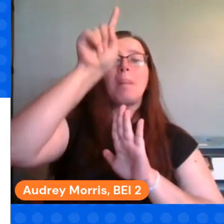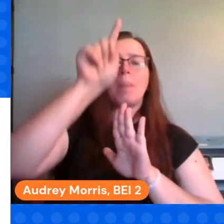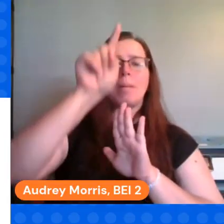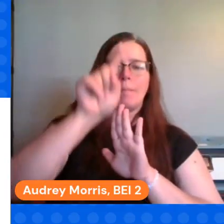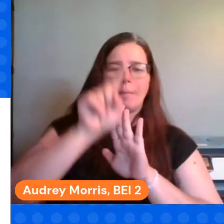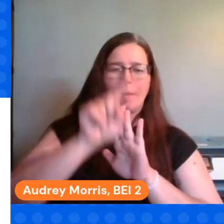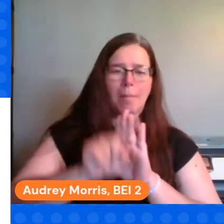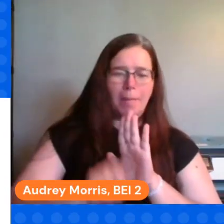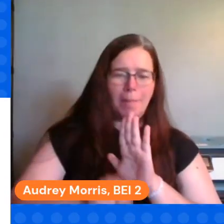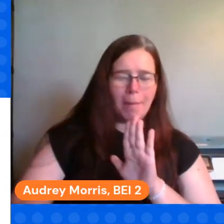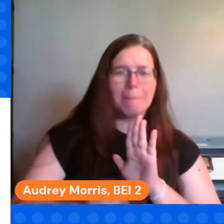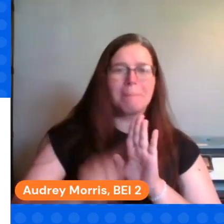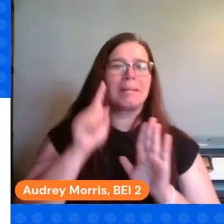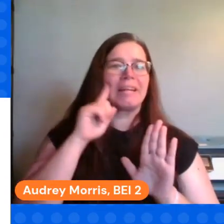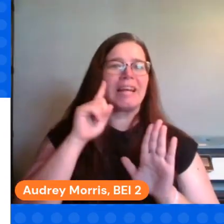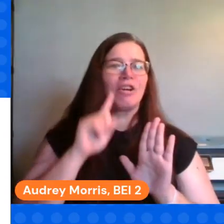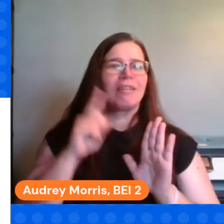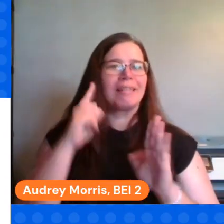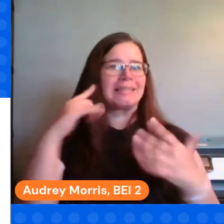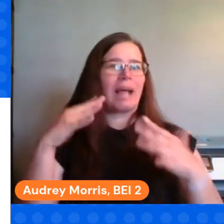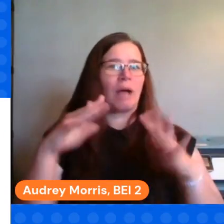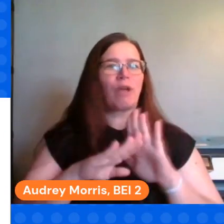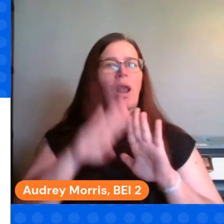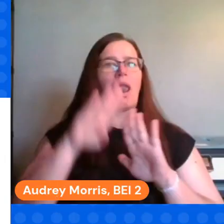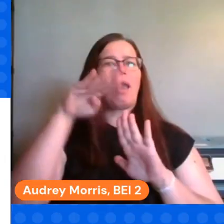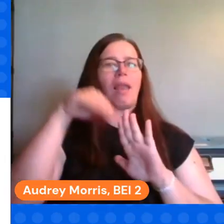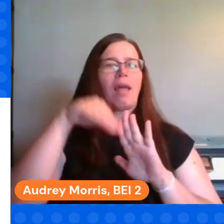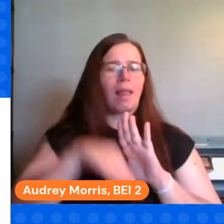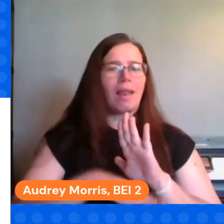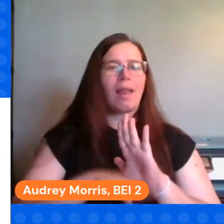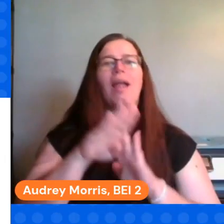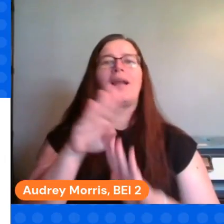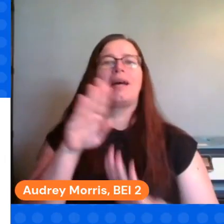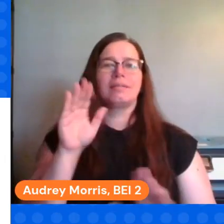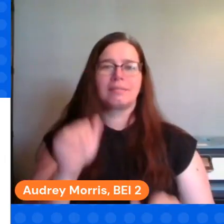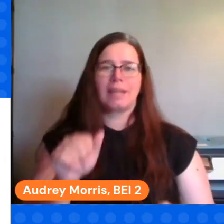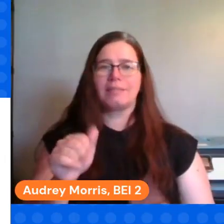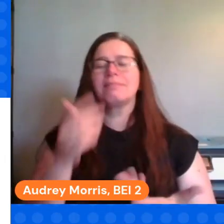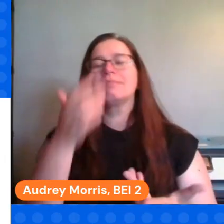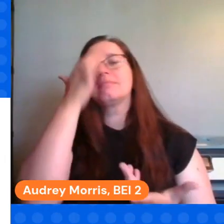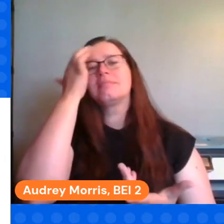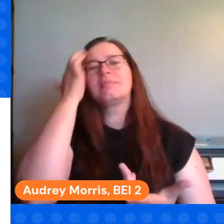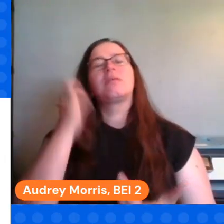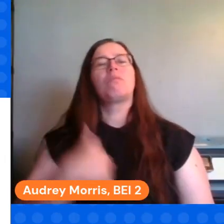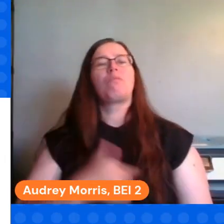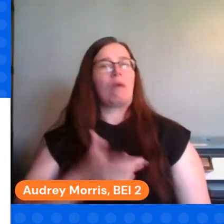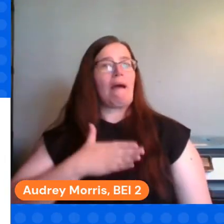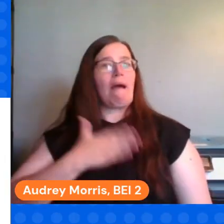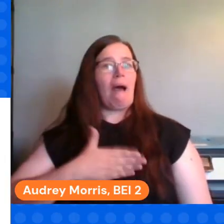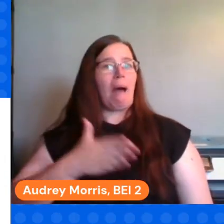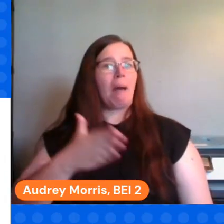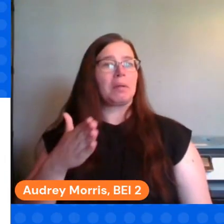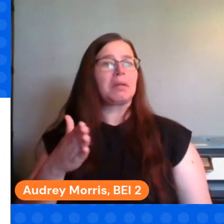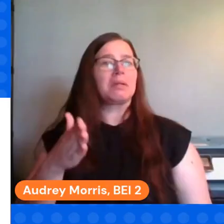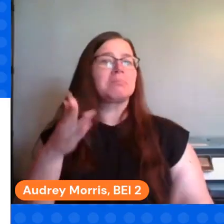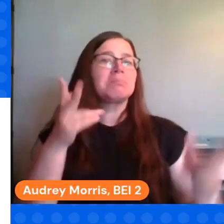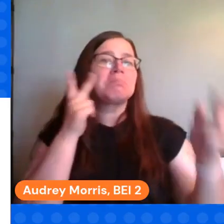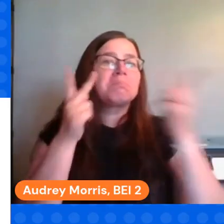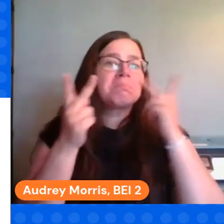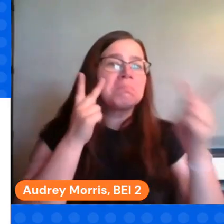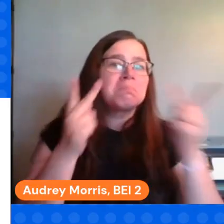also it pans left and right. And we've been happy to hear and see some posts